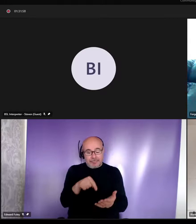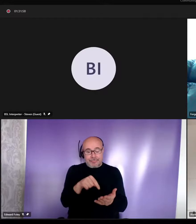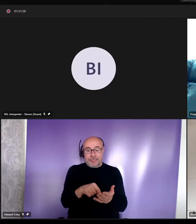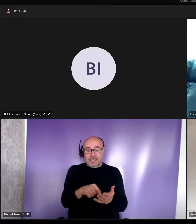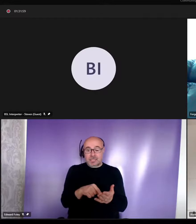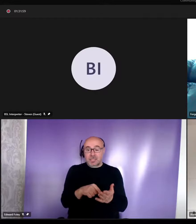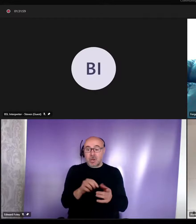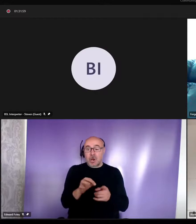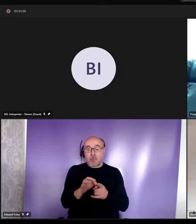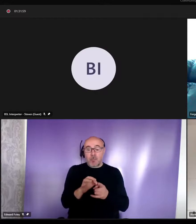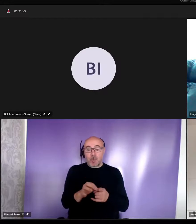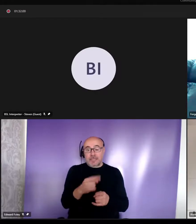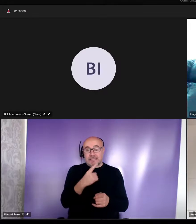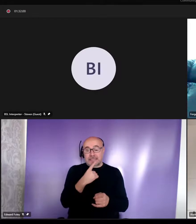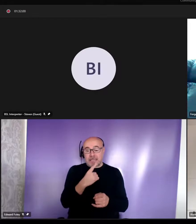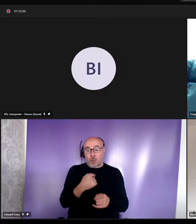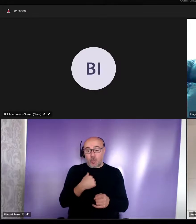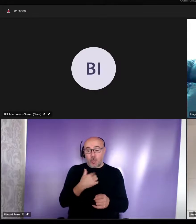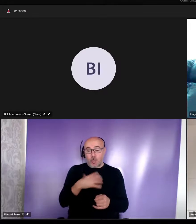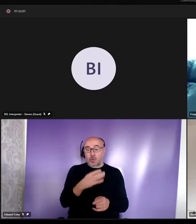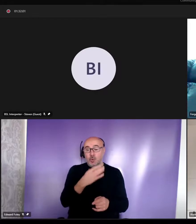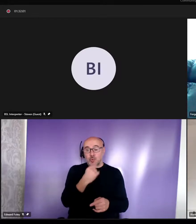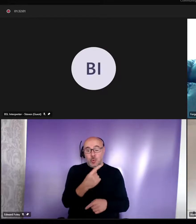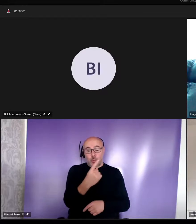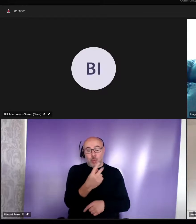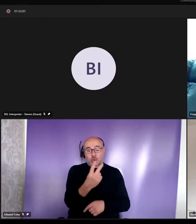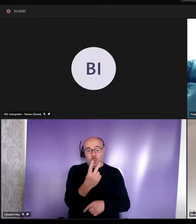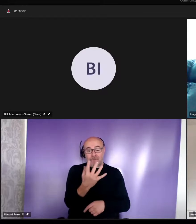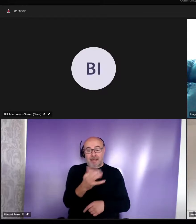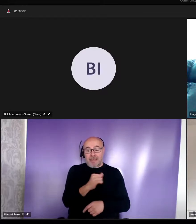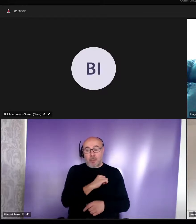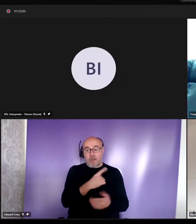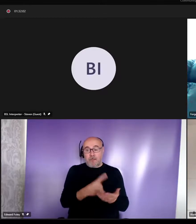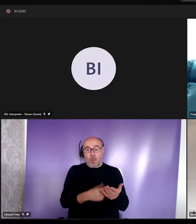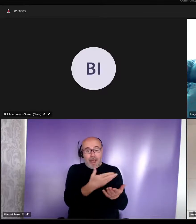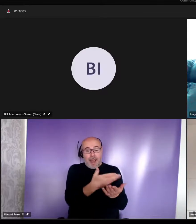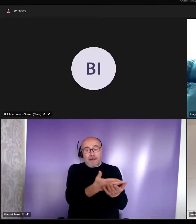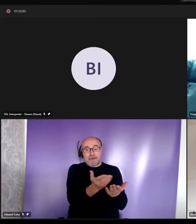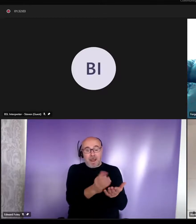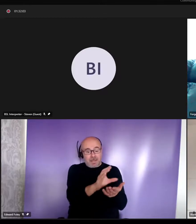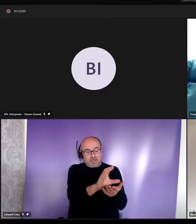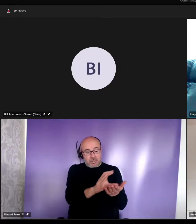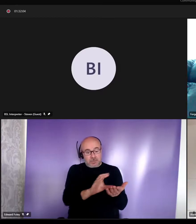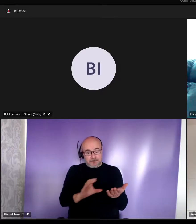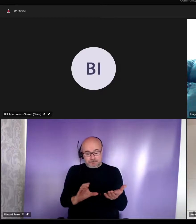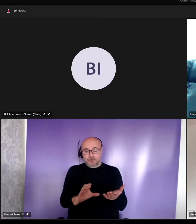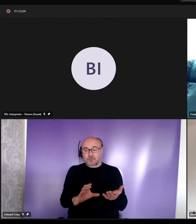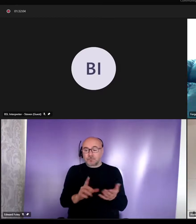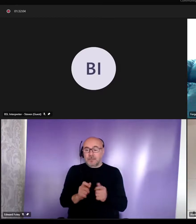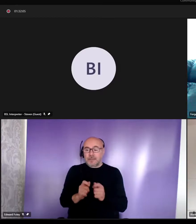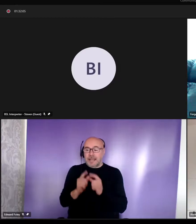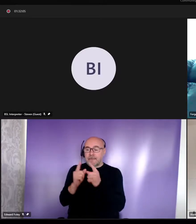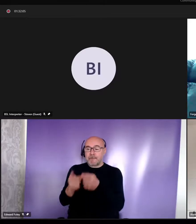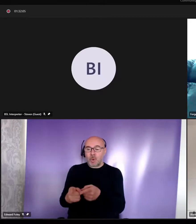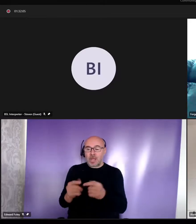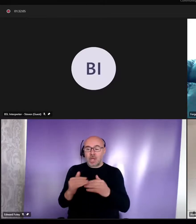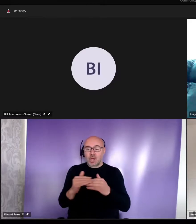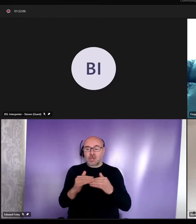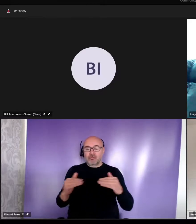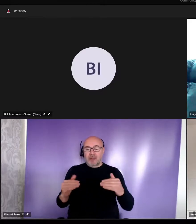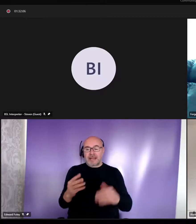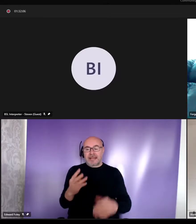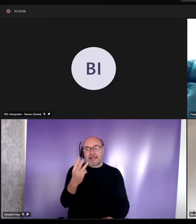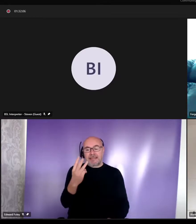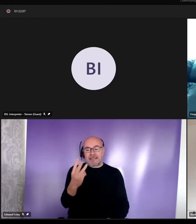uses part of the £125,000 to employ a further Grade 3 Economic Development Officer to join an